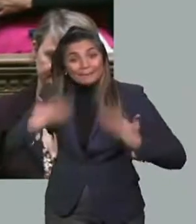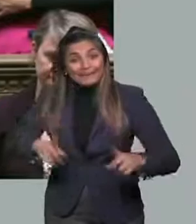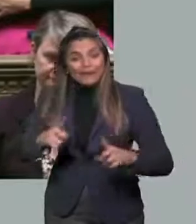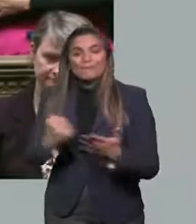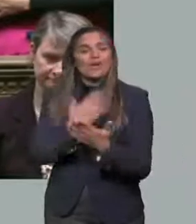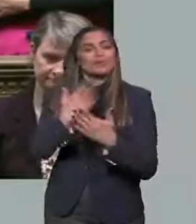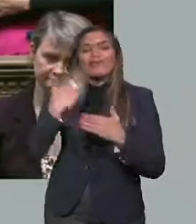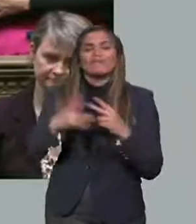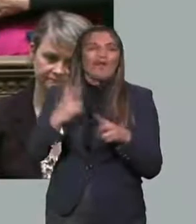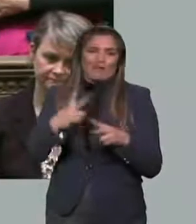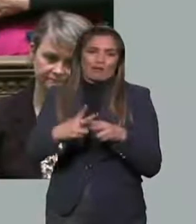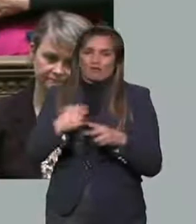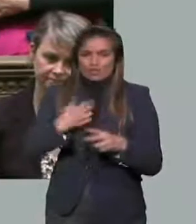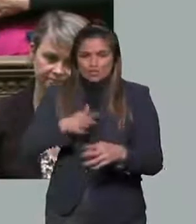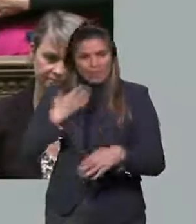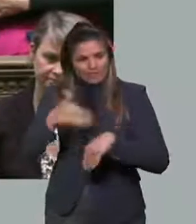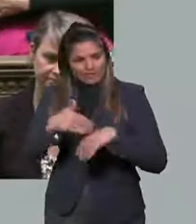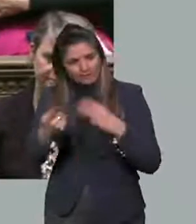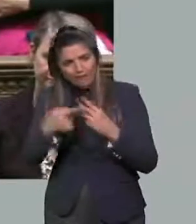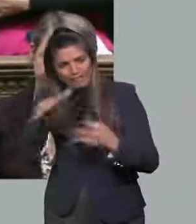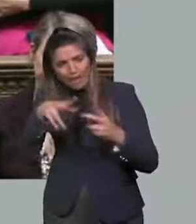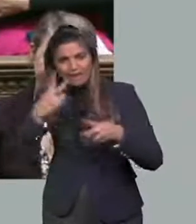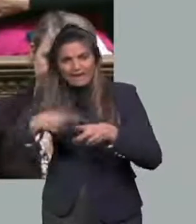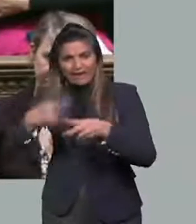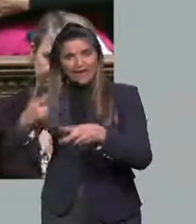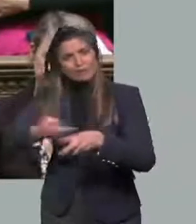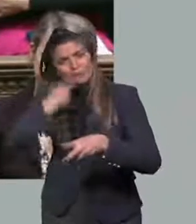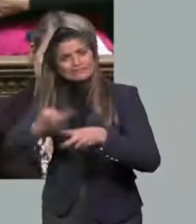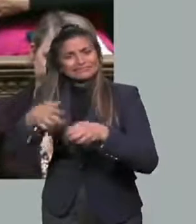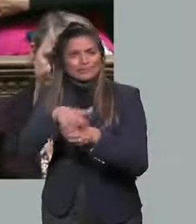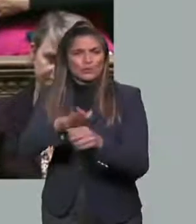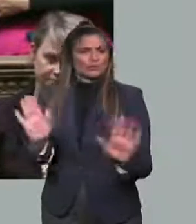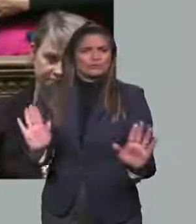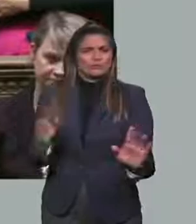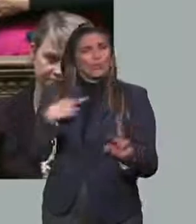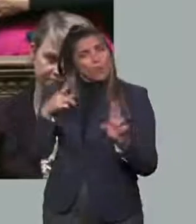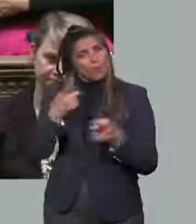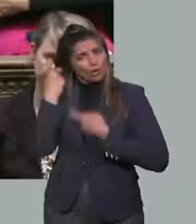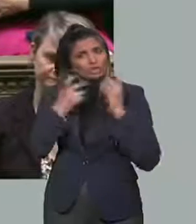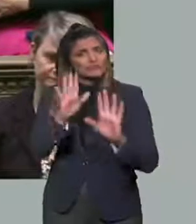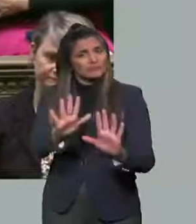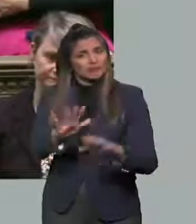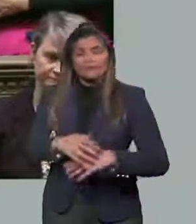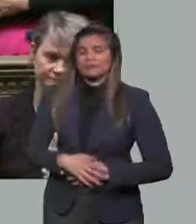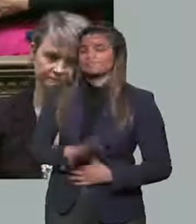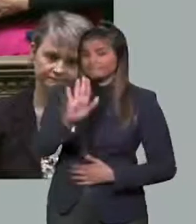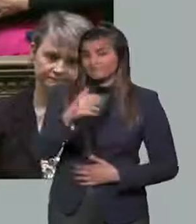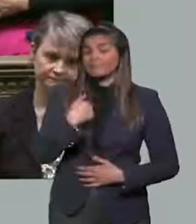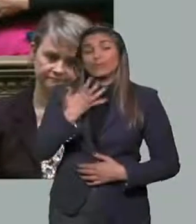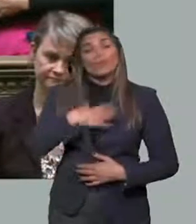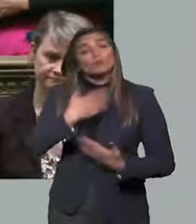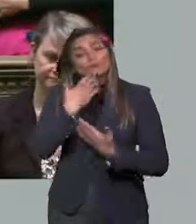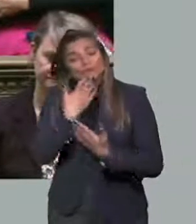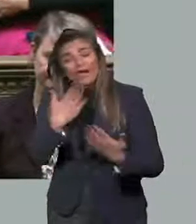So I hope the Minister will consider my comments. Mr. Speaker, I'd like to thank all of the people who have